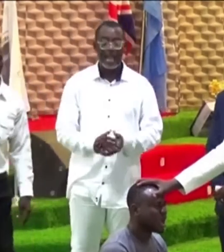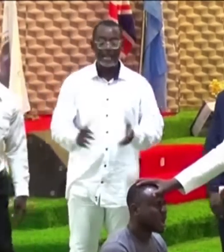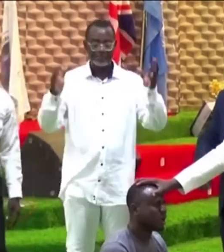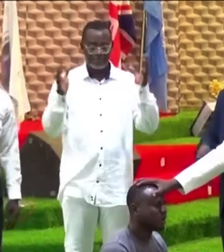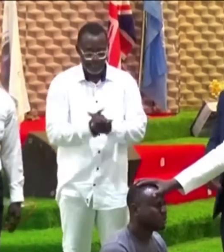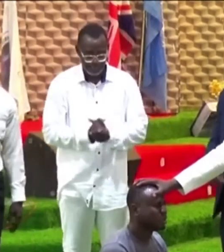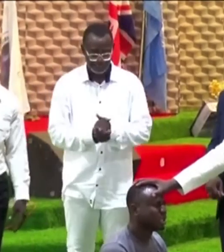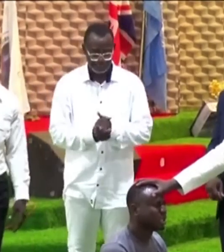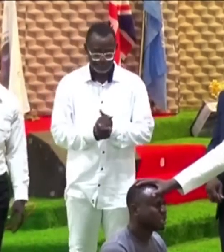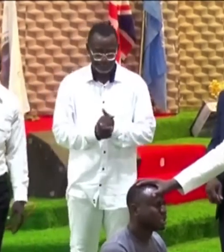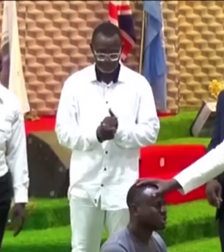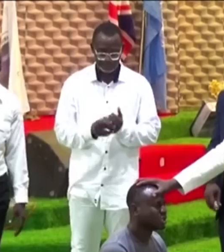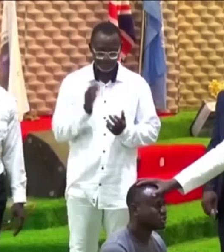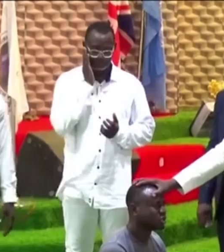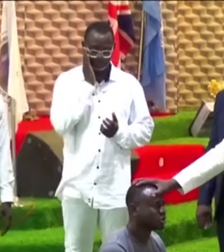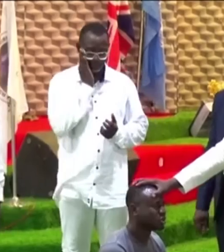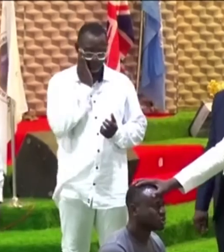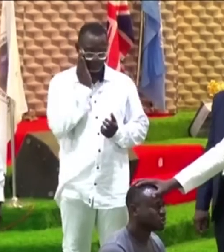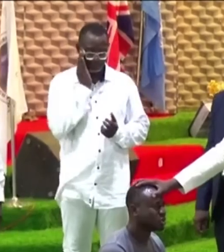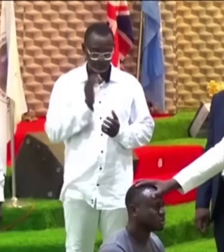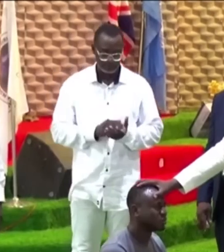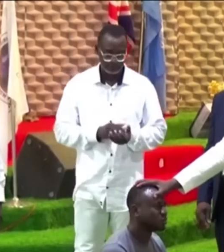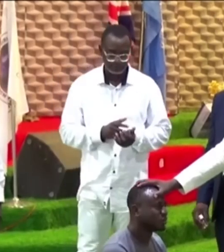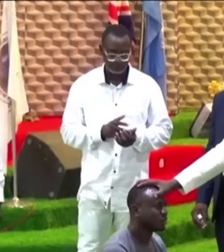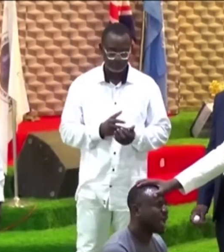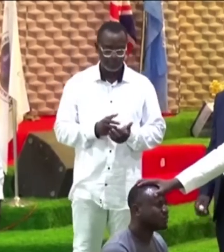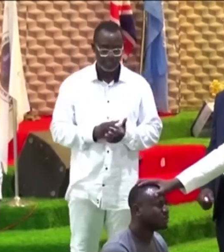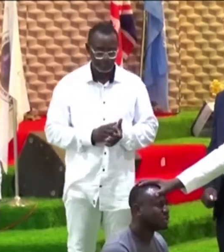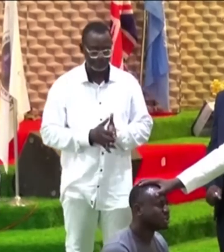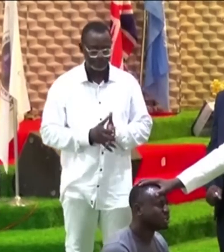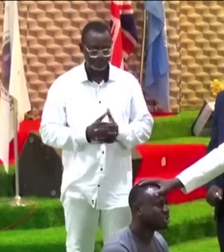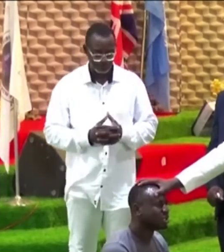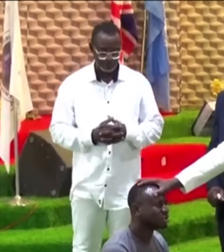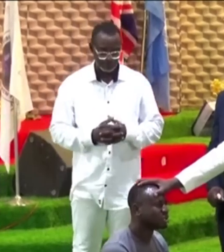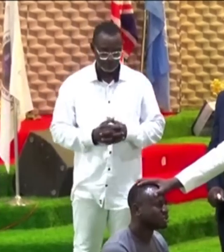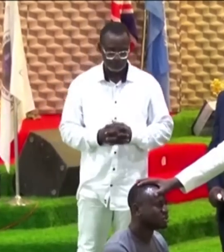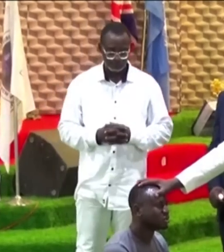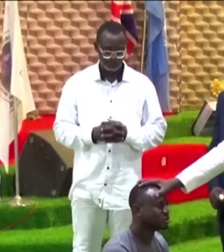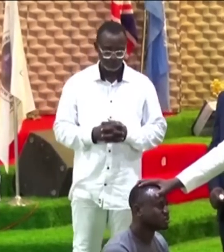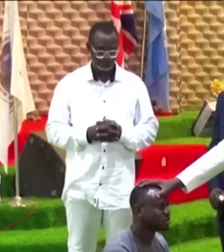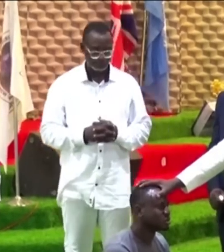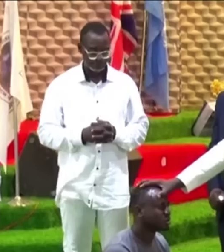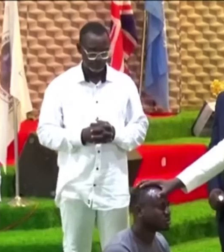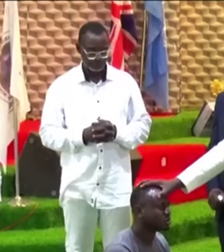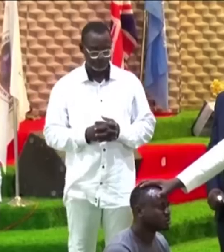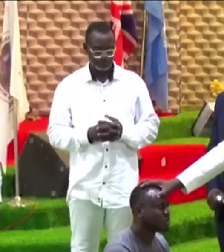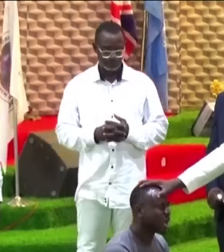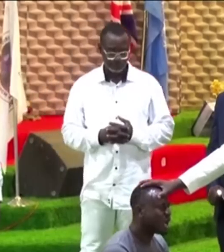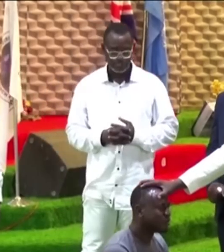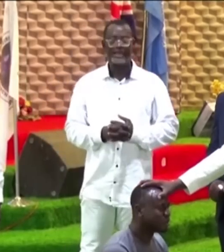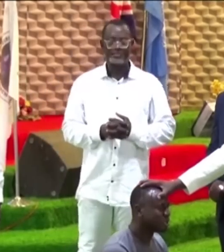yo Jesu ti won ba ri o wa beru re afraid of you to ba hala wa